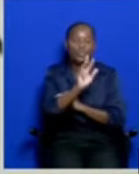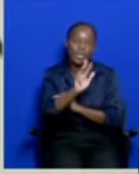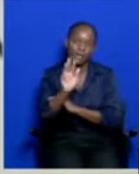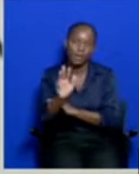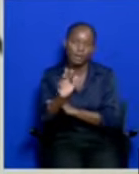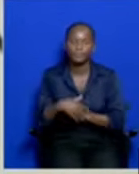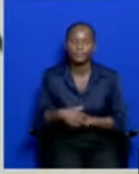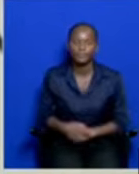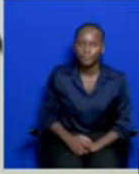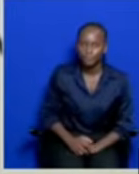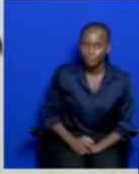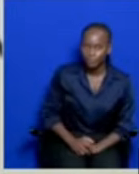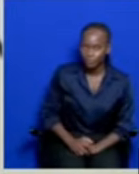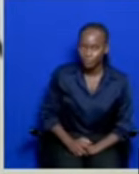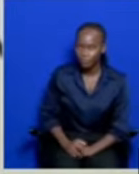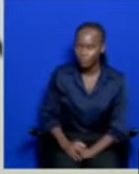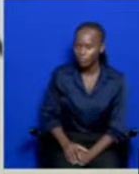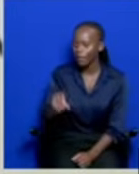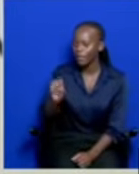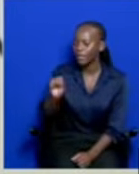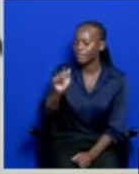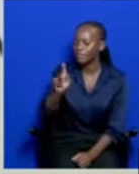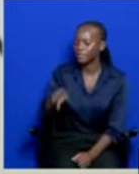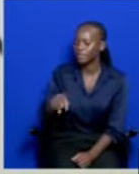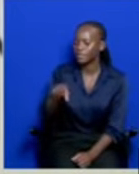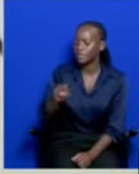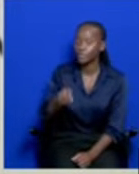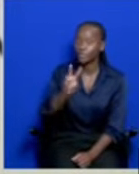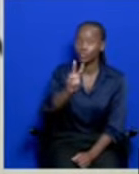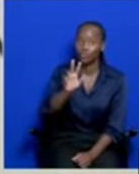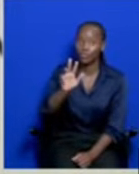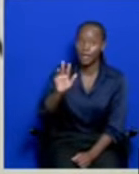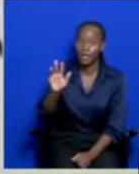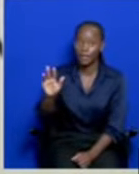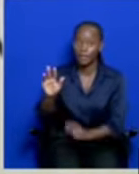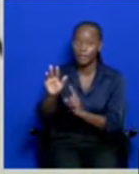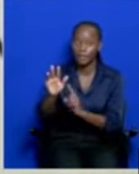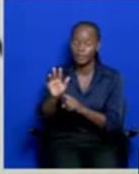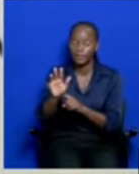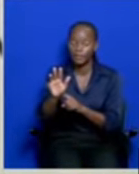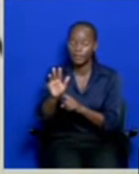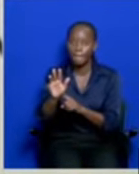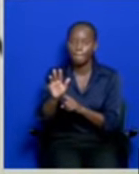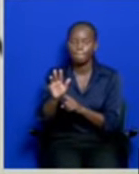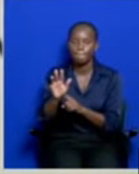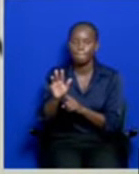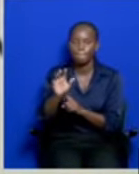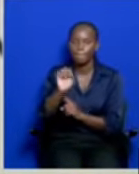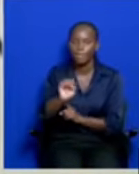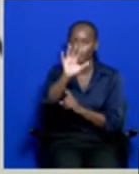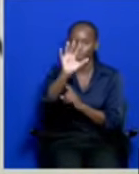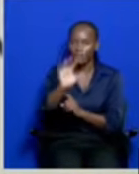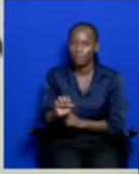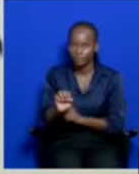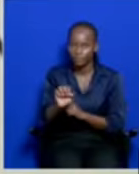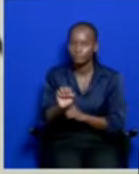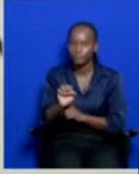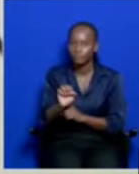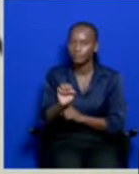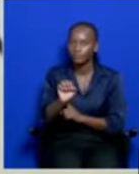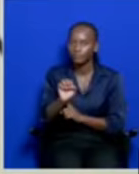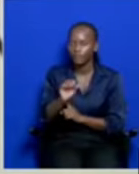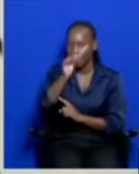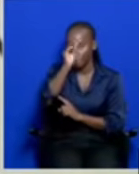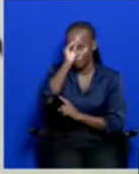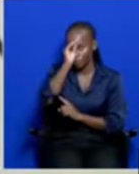SAPS 299 is a South African police register which